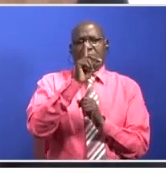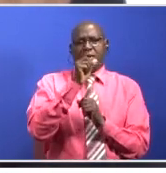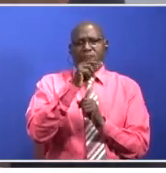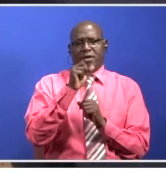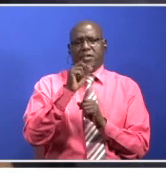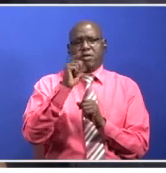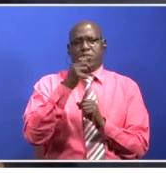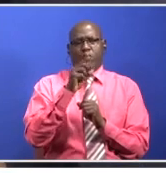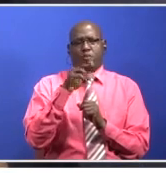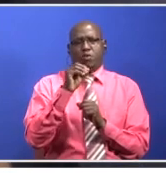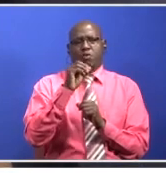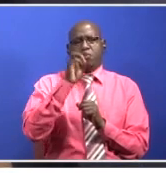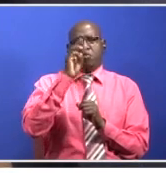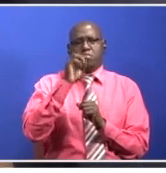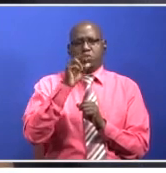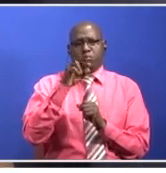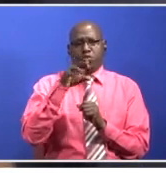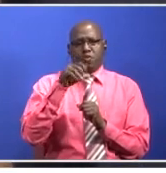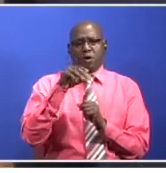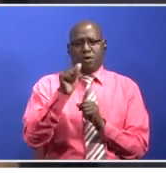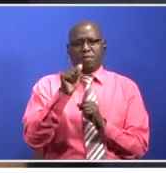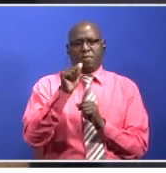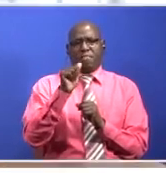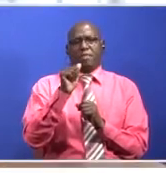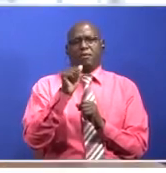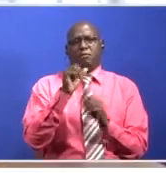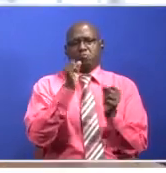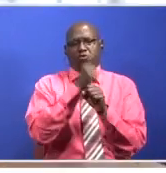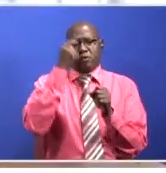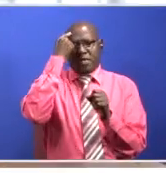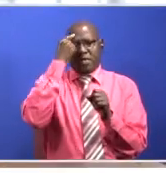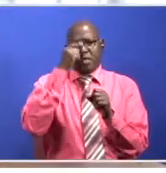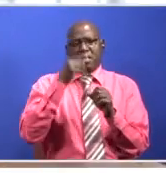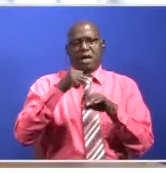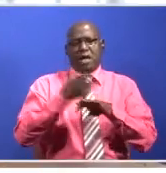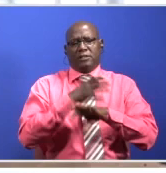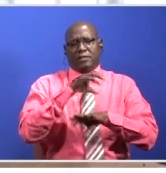could get breast cancer until he was diagnosed with the disease.